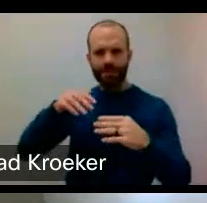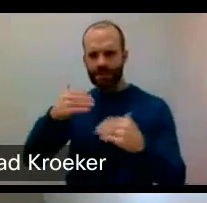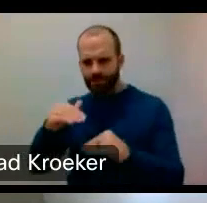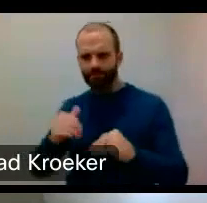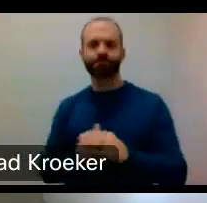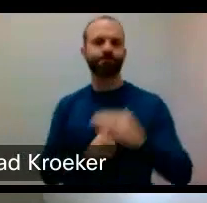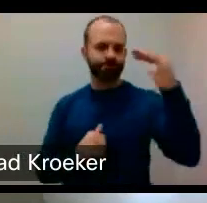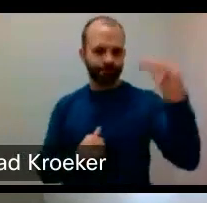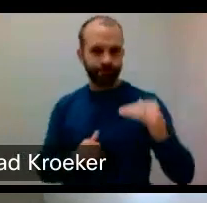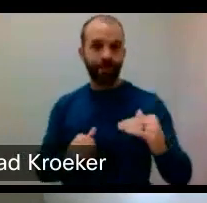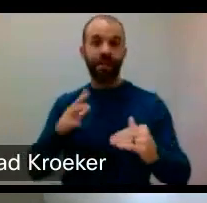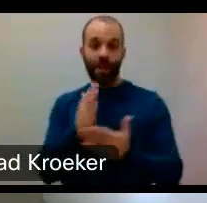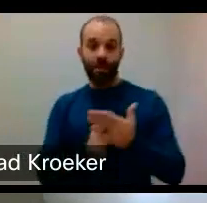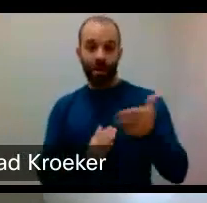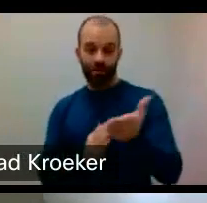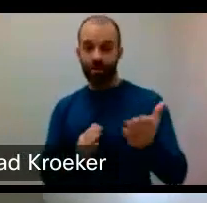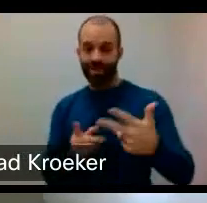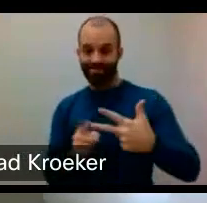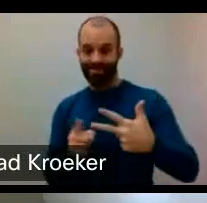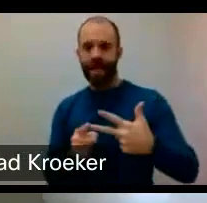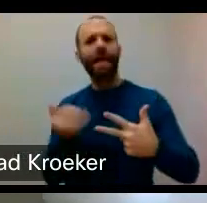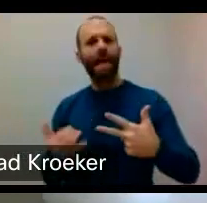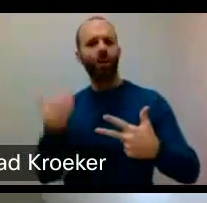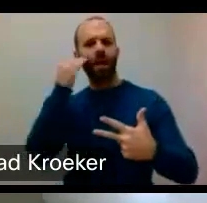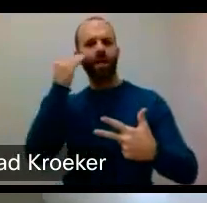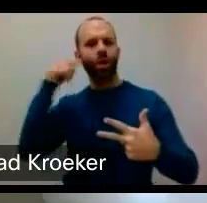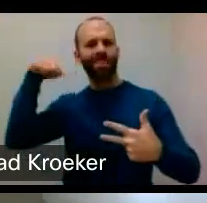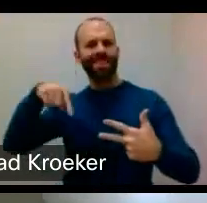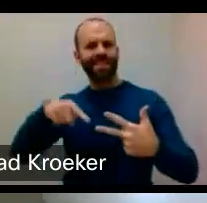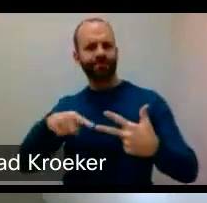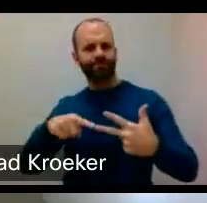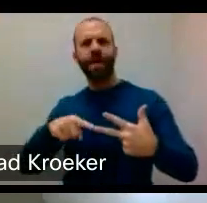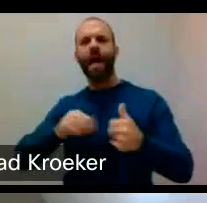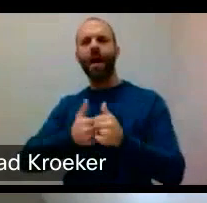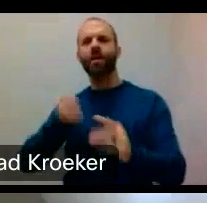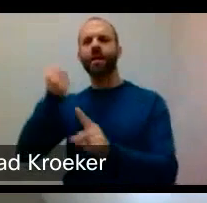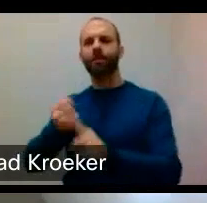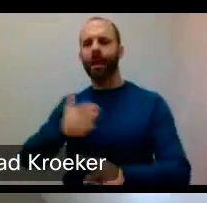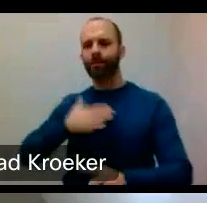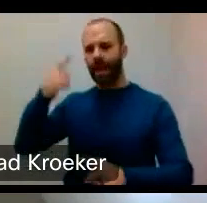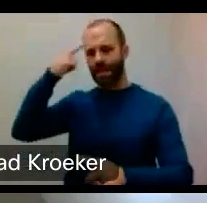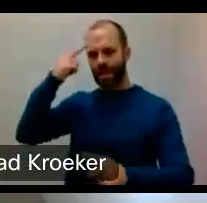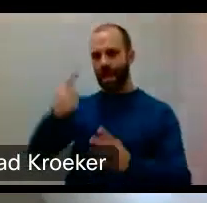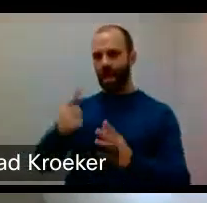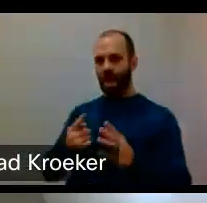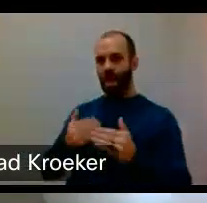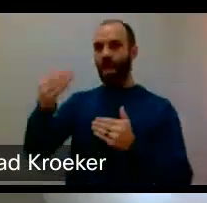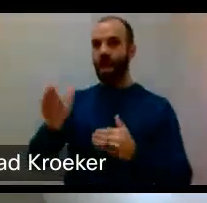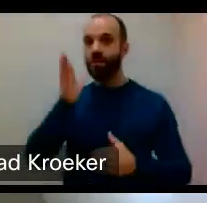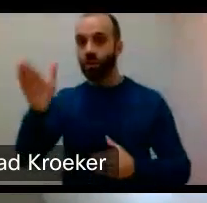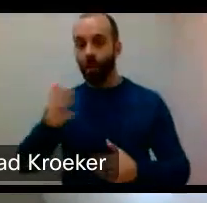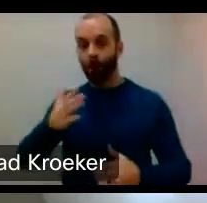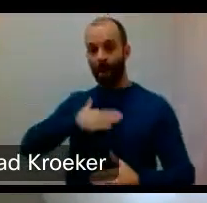of, okay, I now know this, and this is how it will impact my thinking moving forward and my beliefs